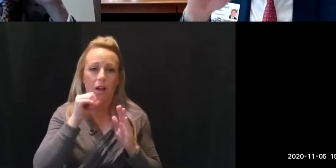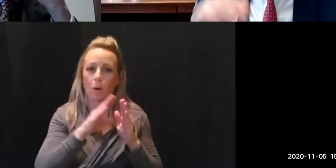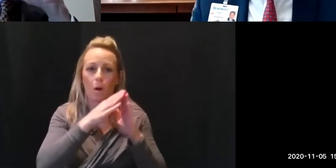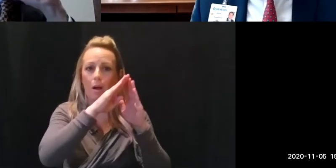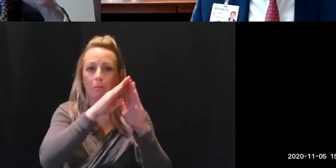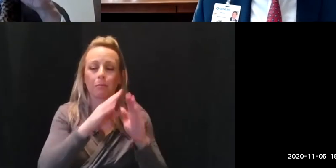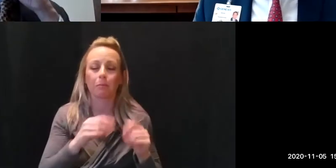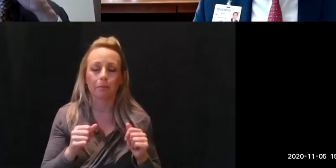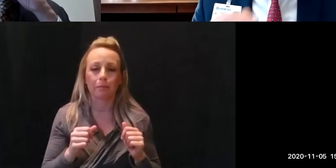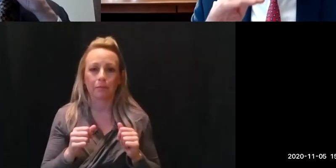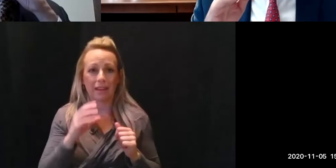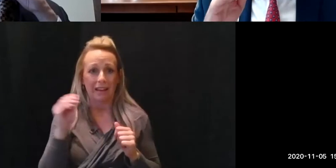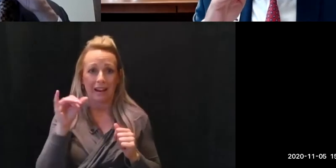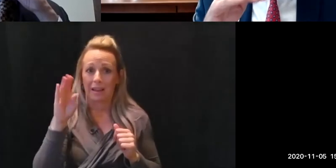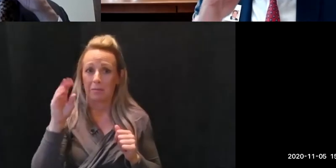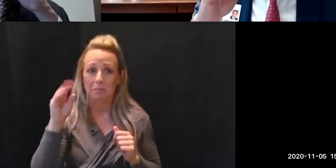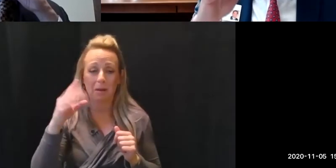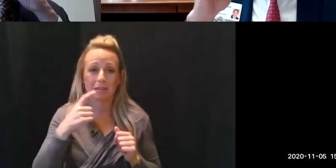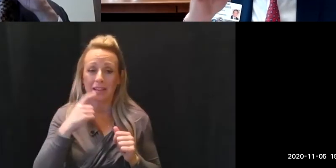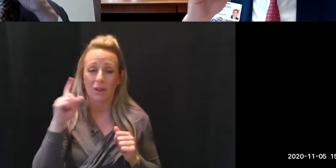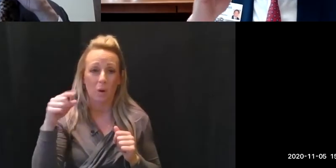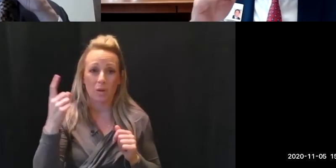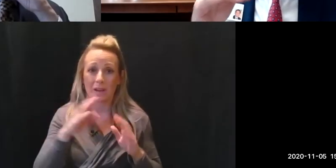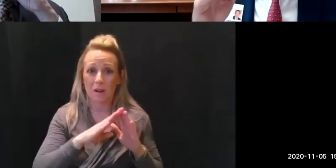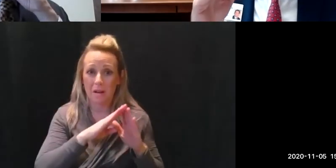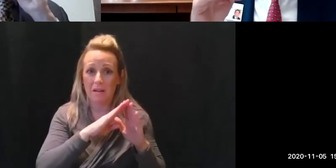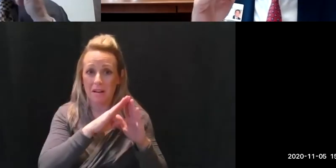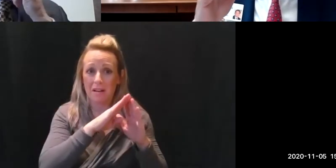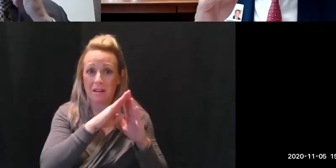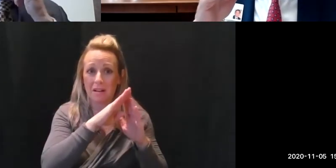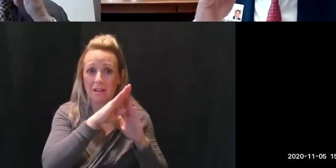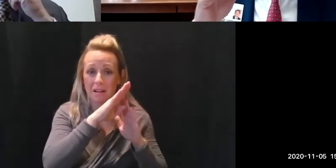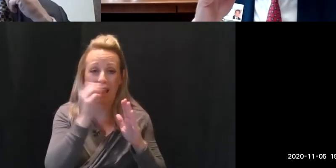to go up. And like Bob said, they're just going up, up, up. Every day is a new